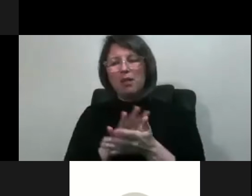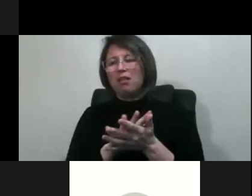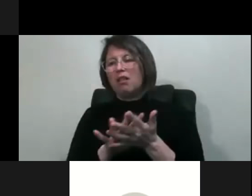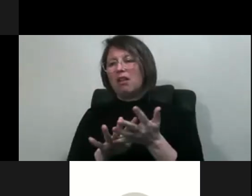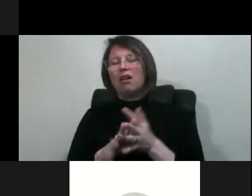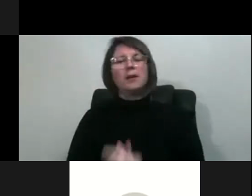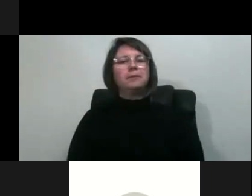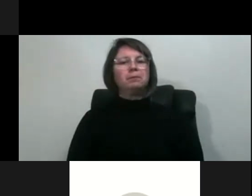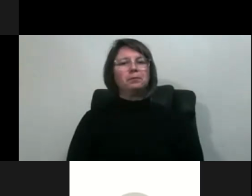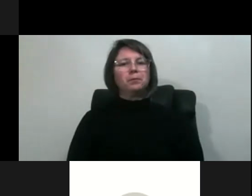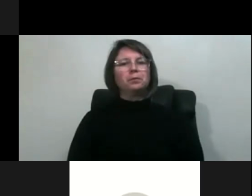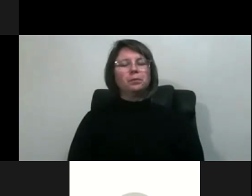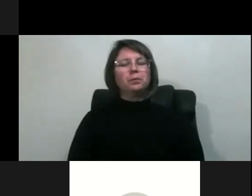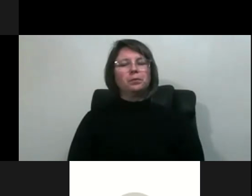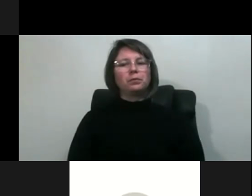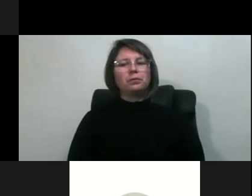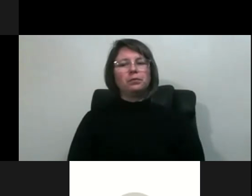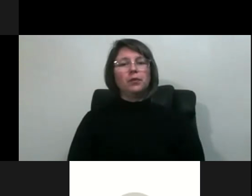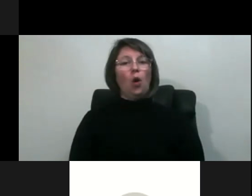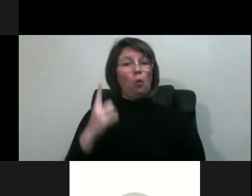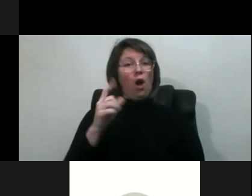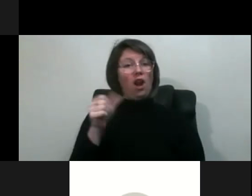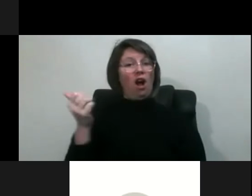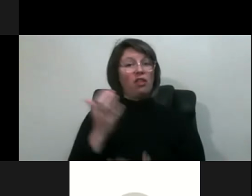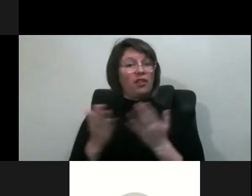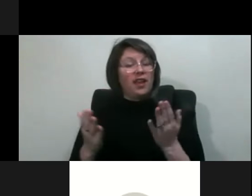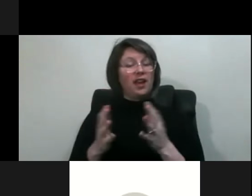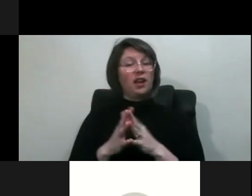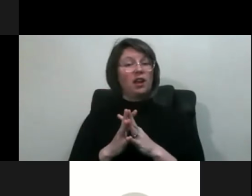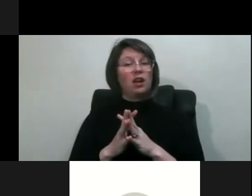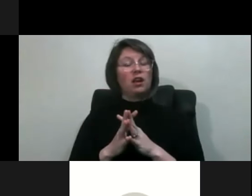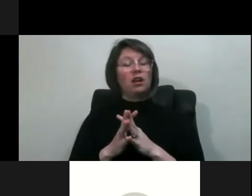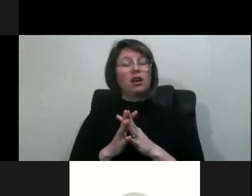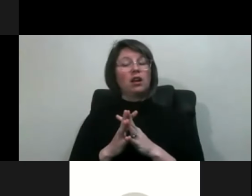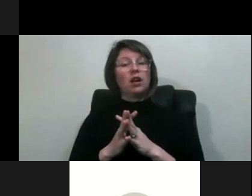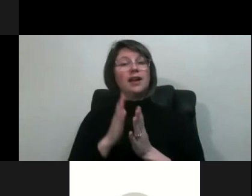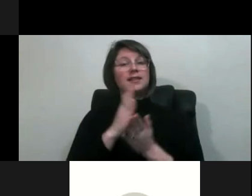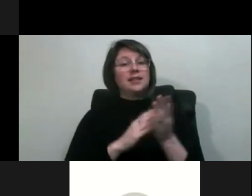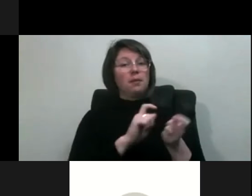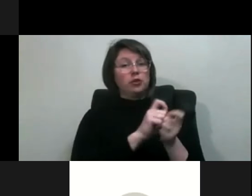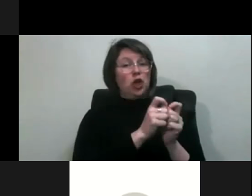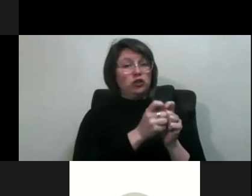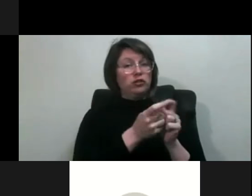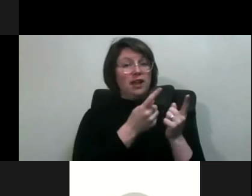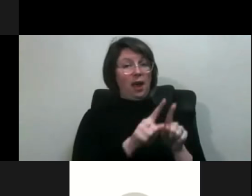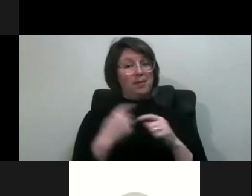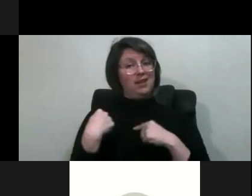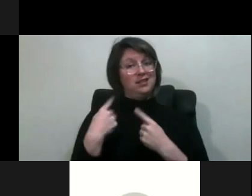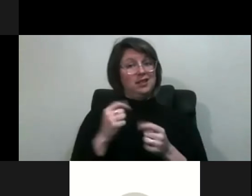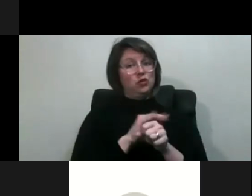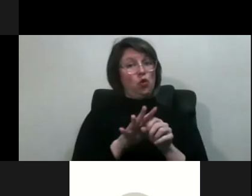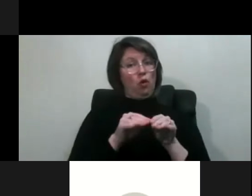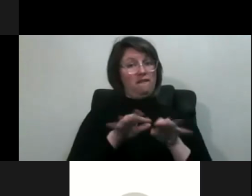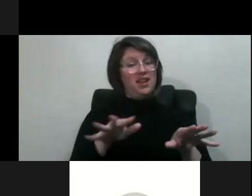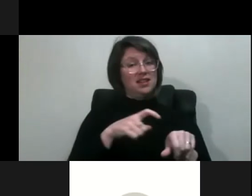to us. And actually, one of the other things is that with some of the changes that we've been making since COVID times, we've actually